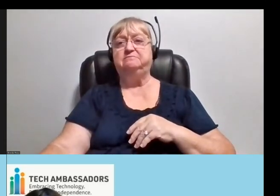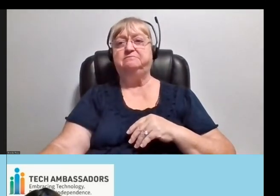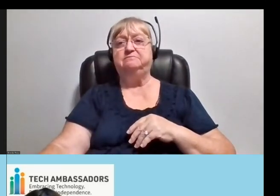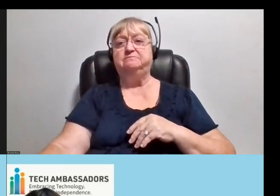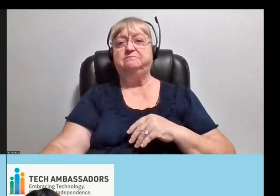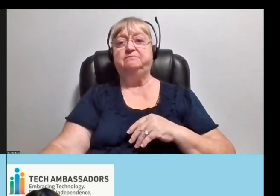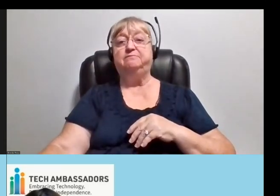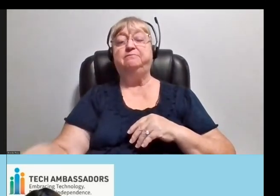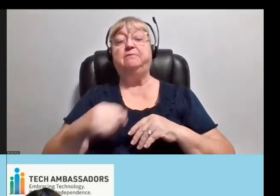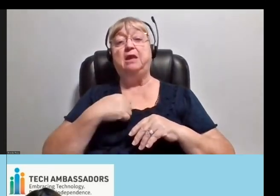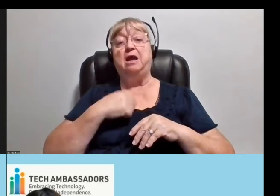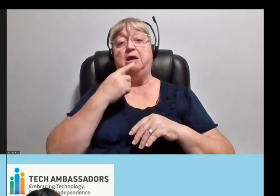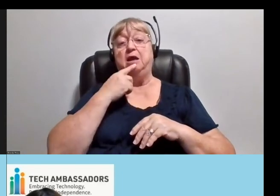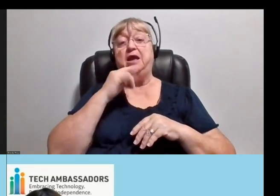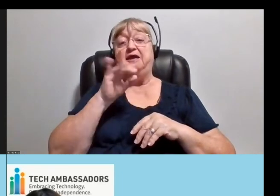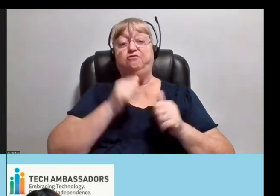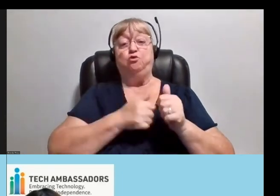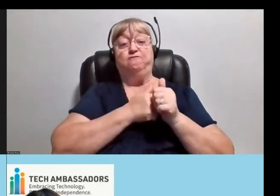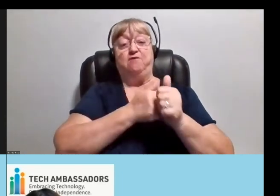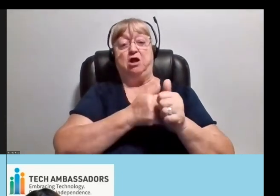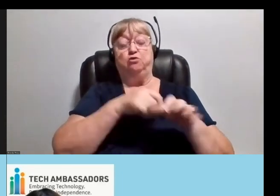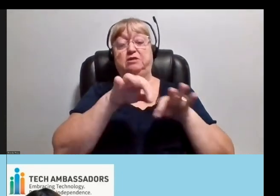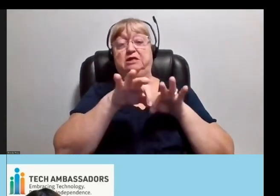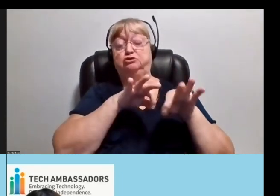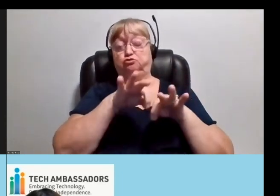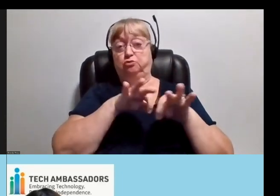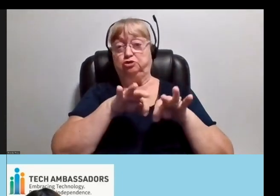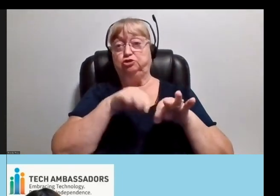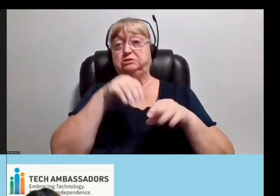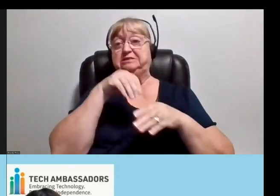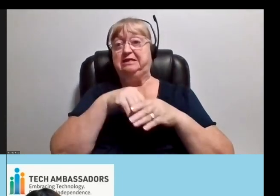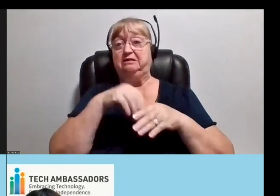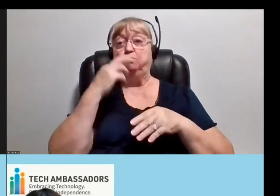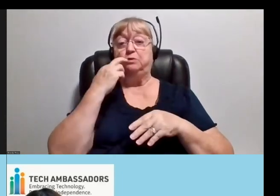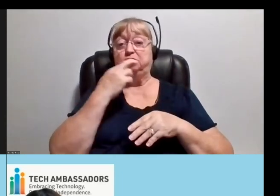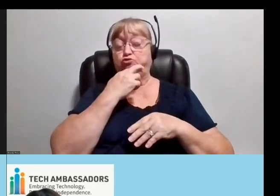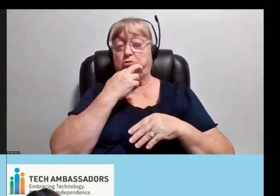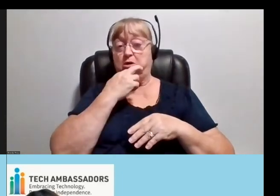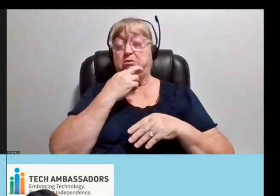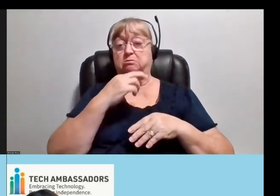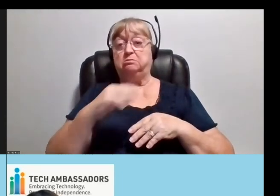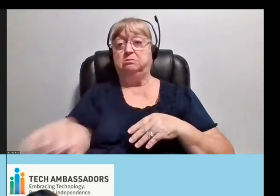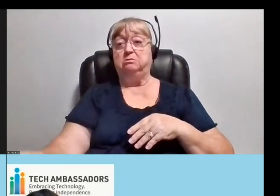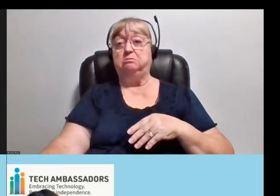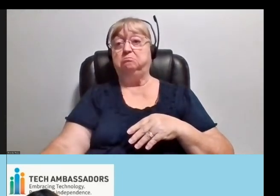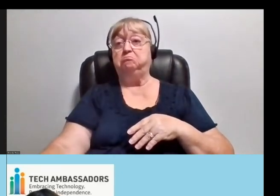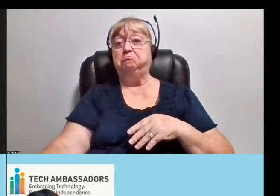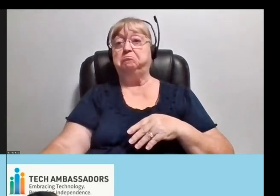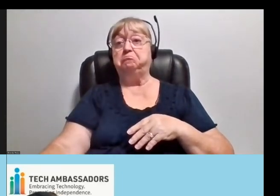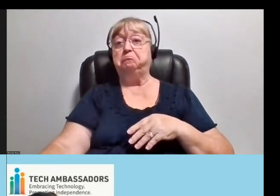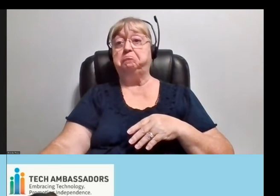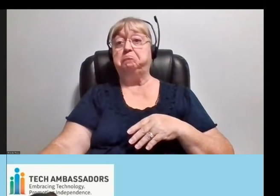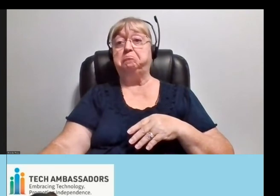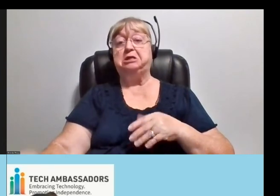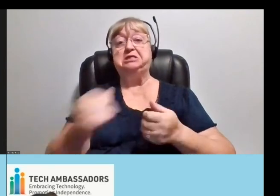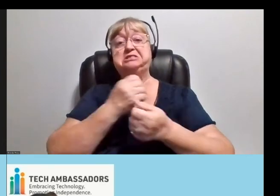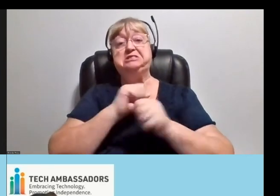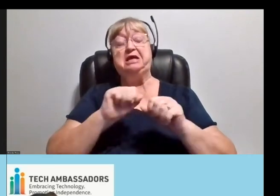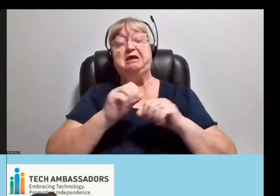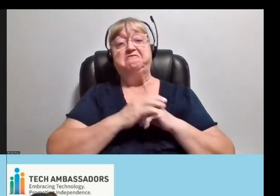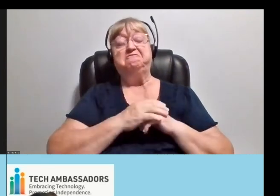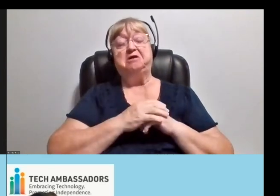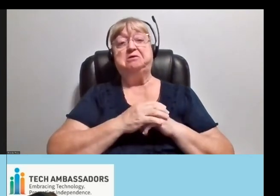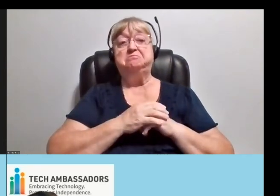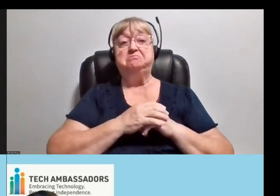I would say if you're following the instructions given right in the restaurant, that's pretty safe. There